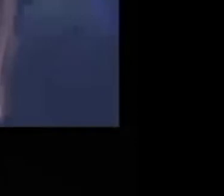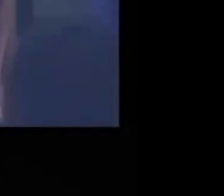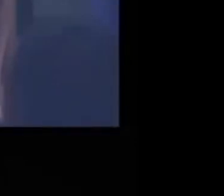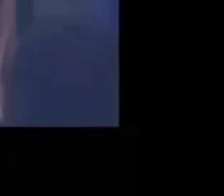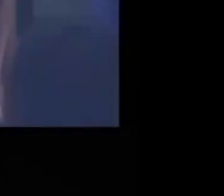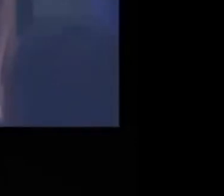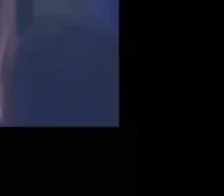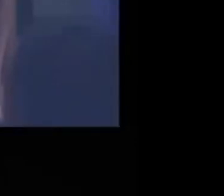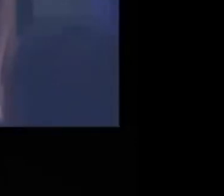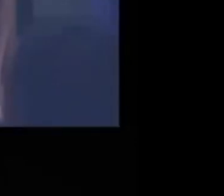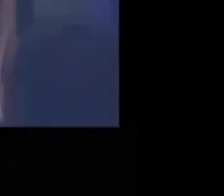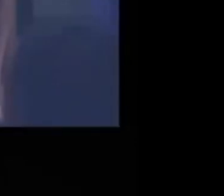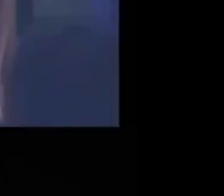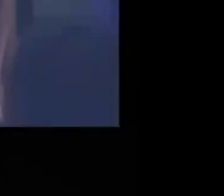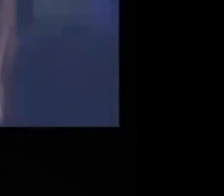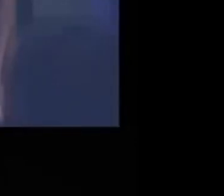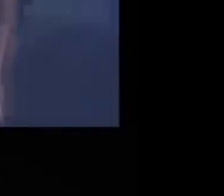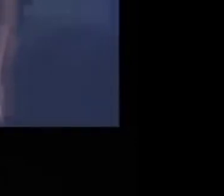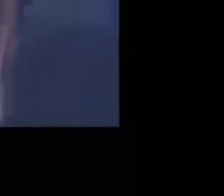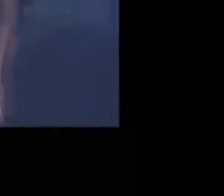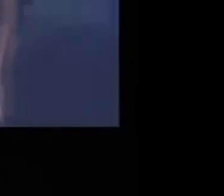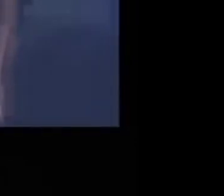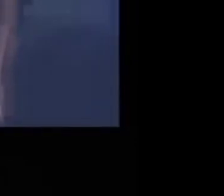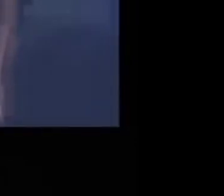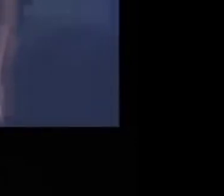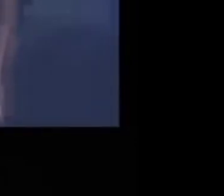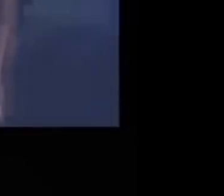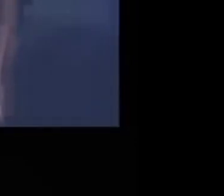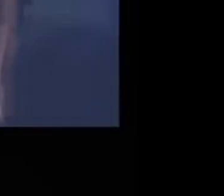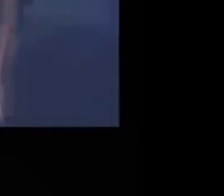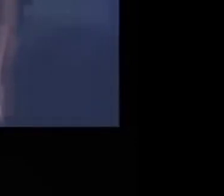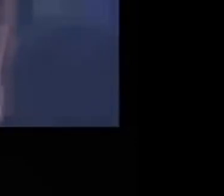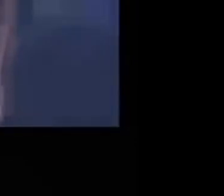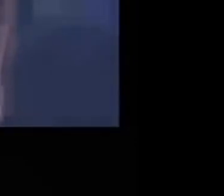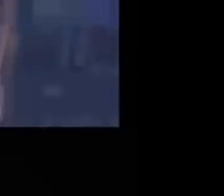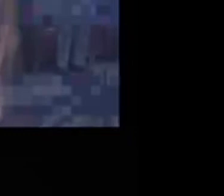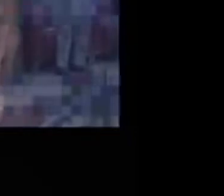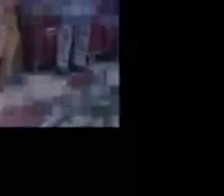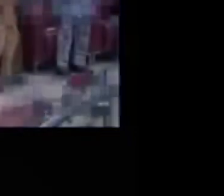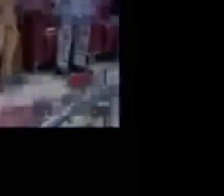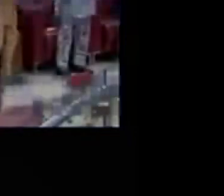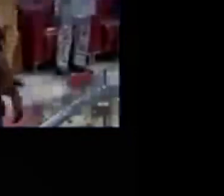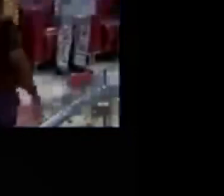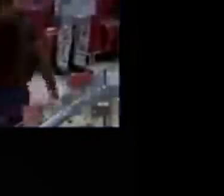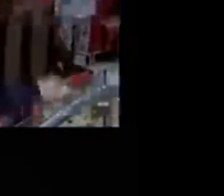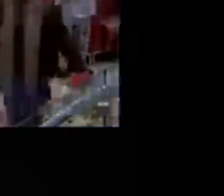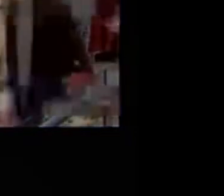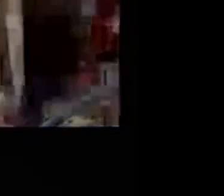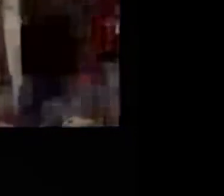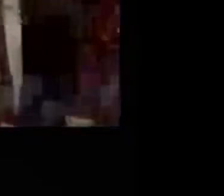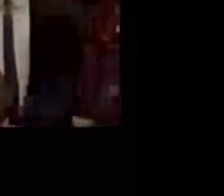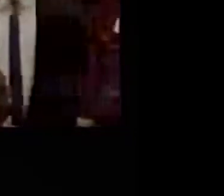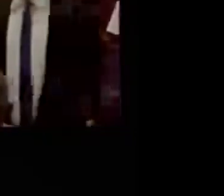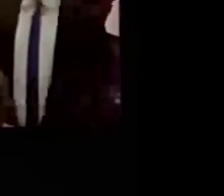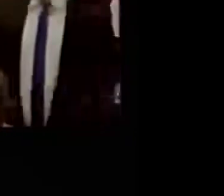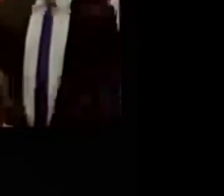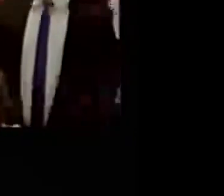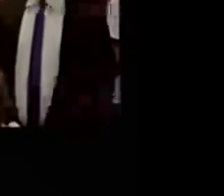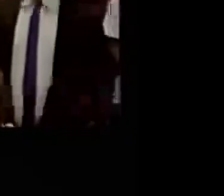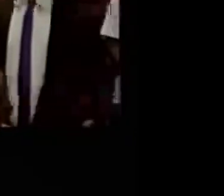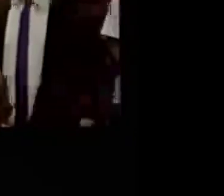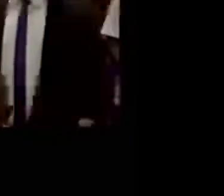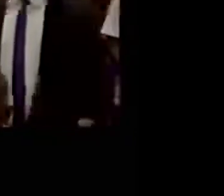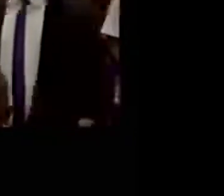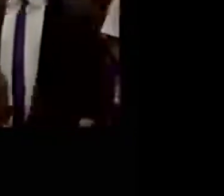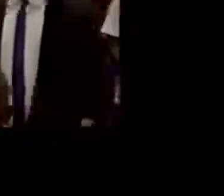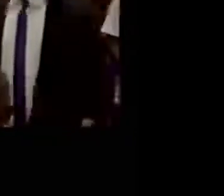Will you all rise up, please? Talk to the Lord in prayer. You've seen a commandment, a warning,